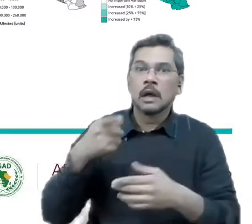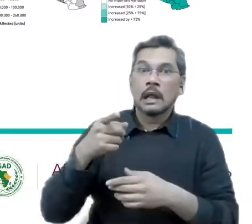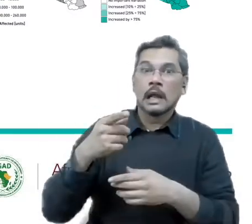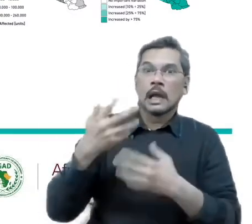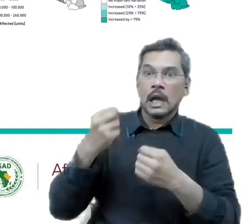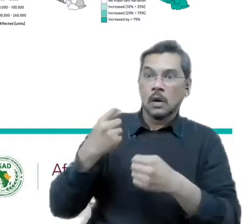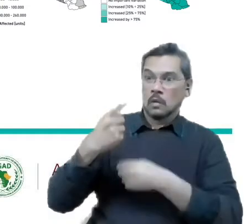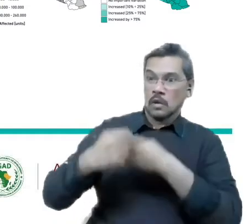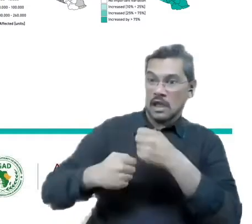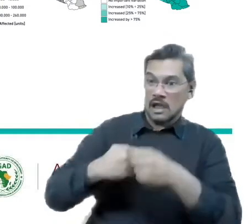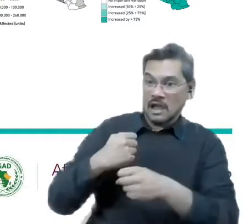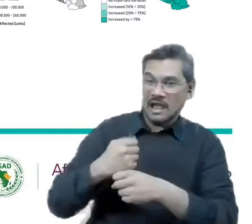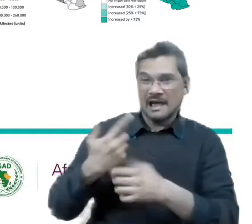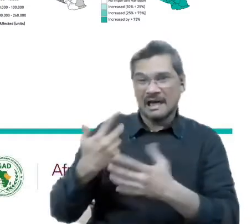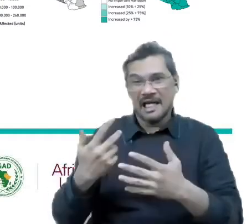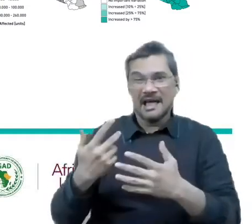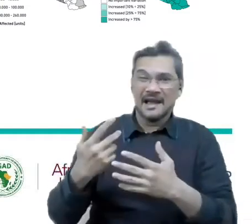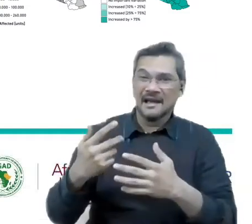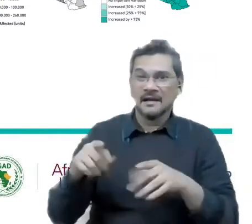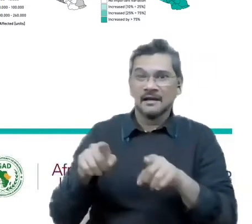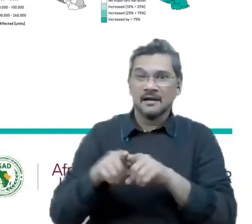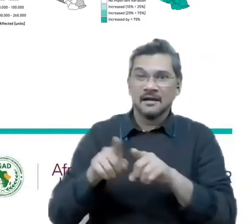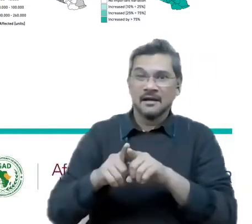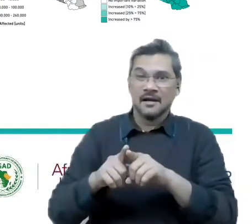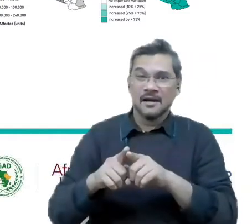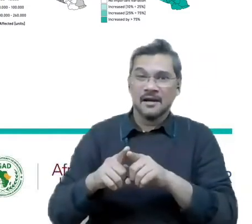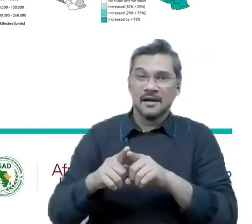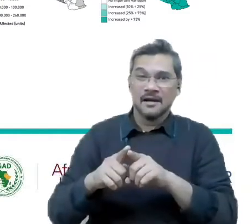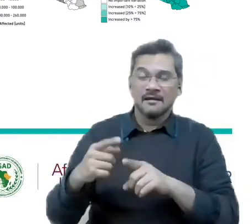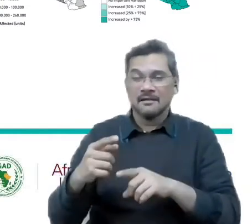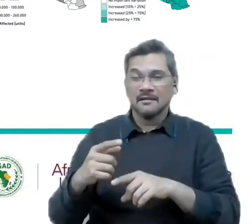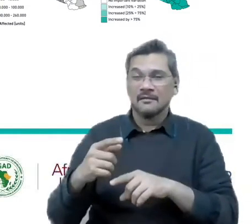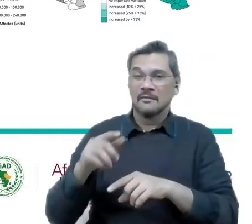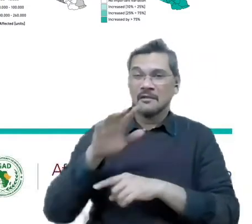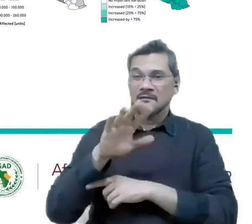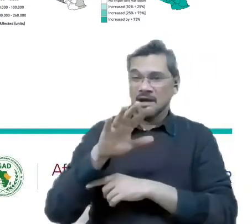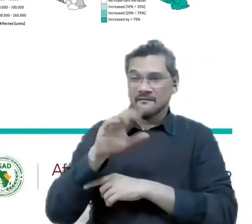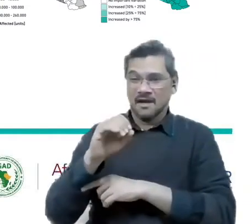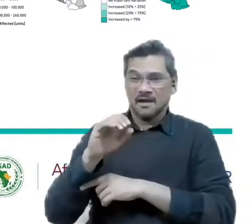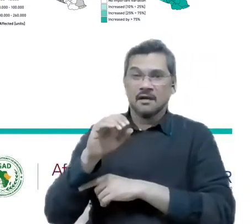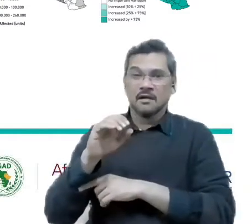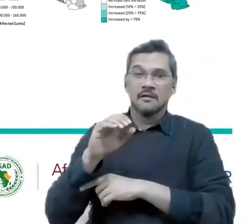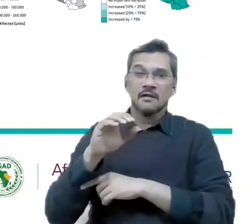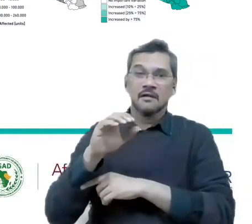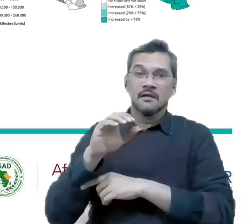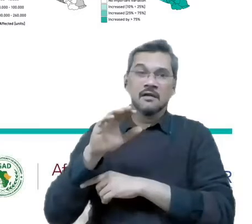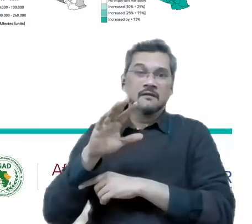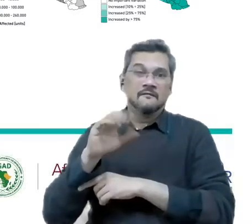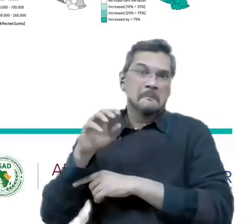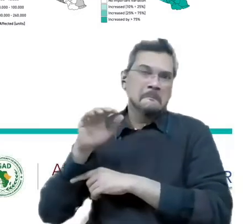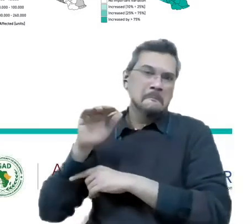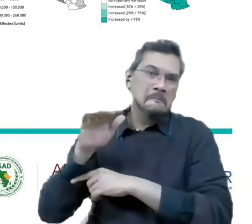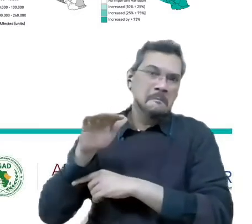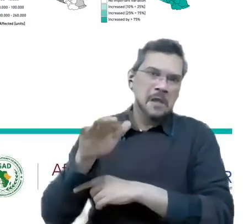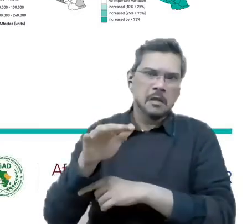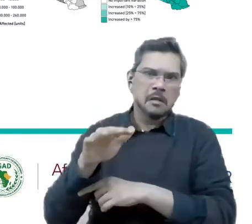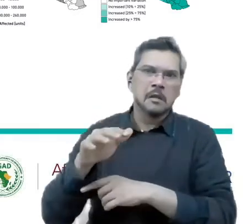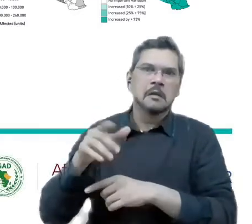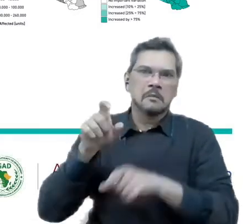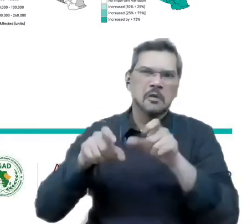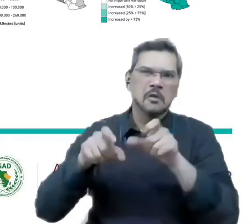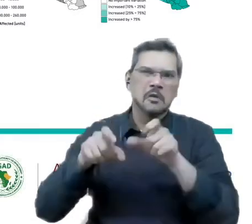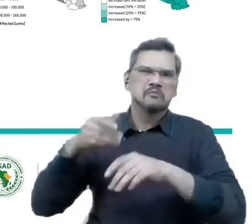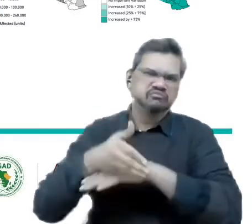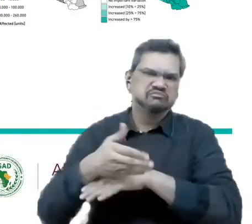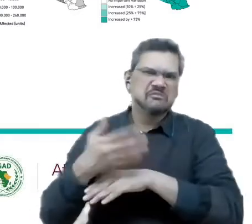in croplands and so on. So it's really serious. This is an annual loss and damage that we are